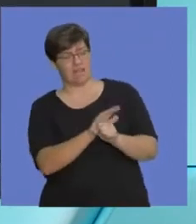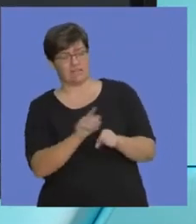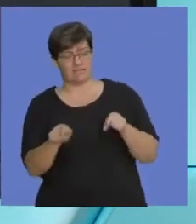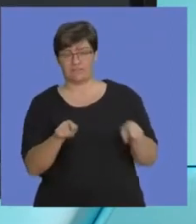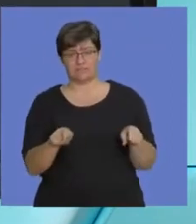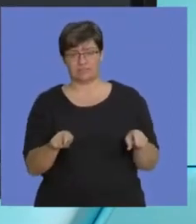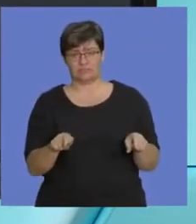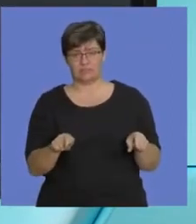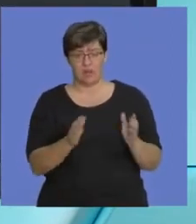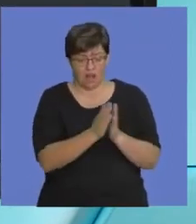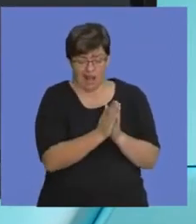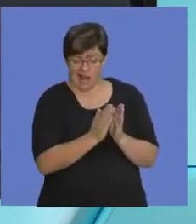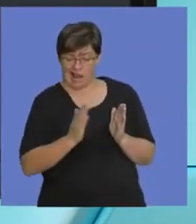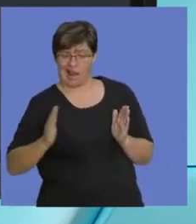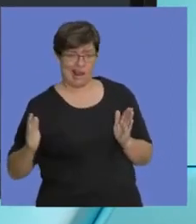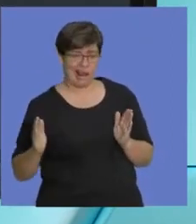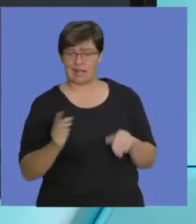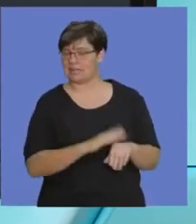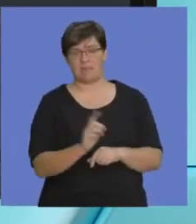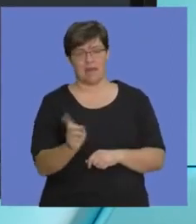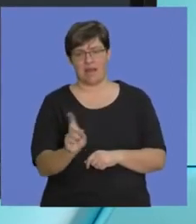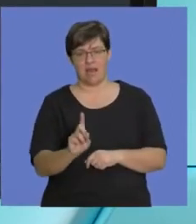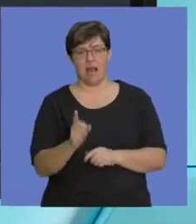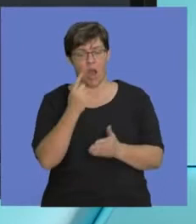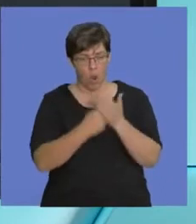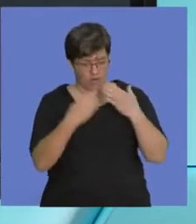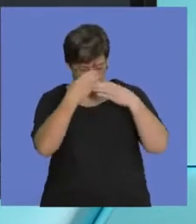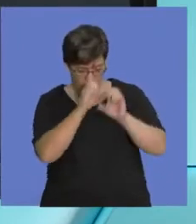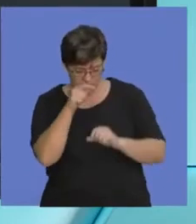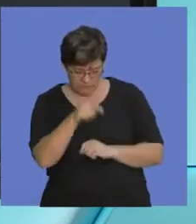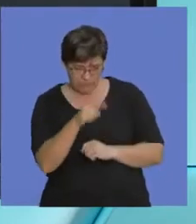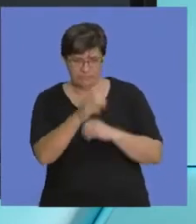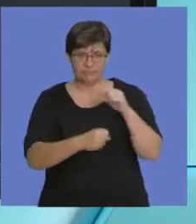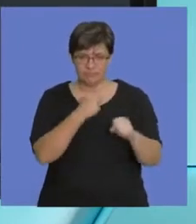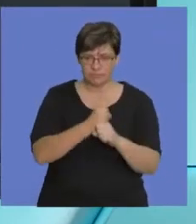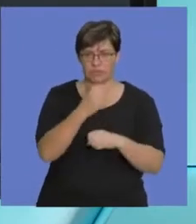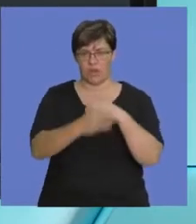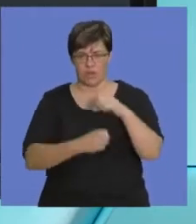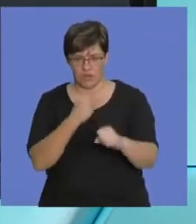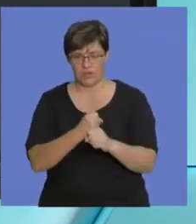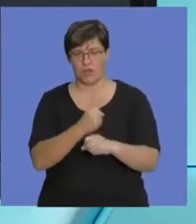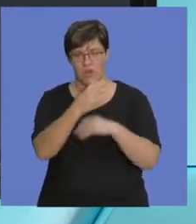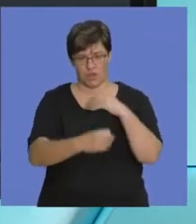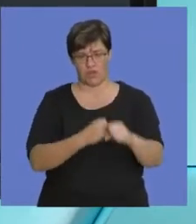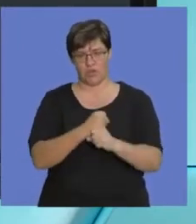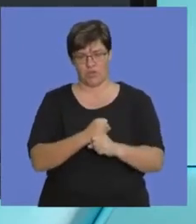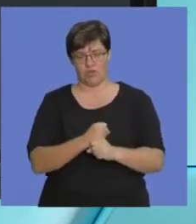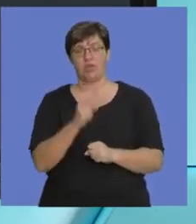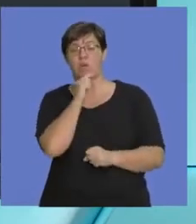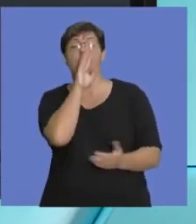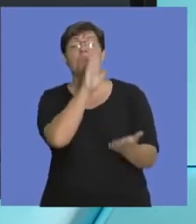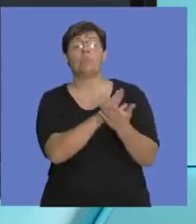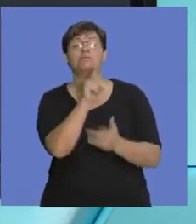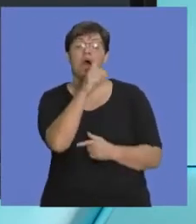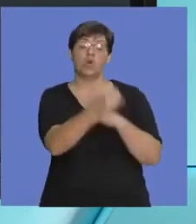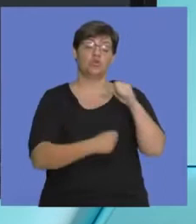effective interest rate over a longer period of time. No, we only look at it on a yearly basis to say, what did they